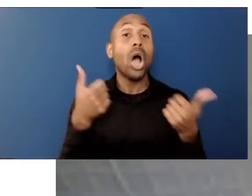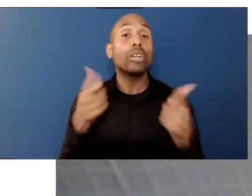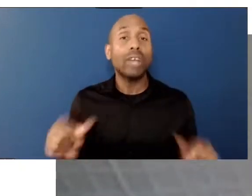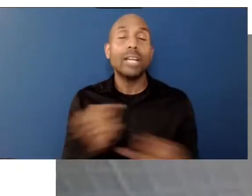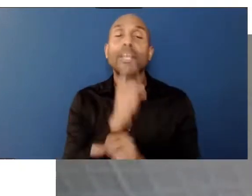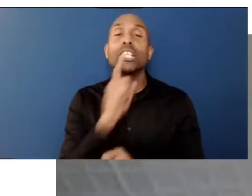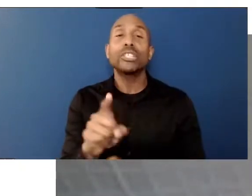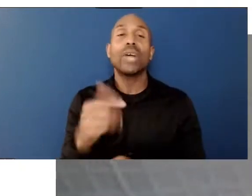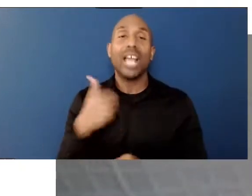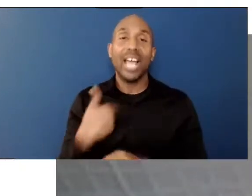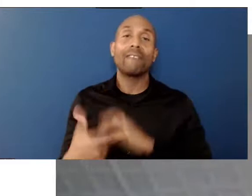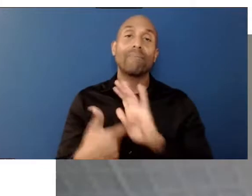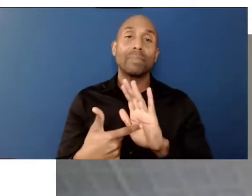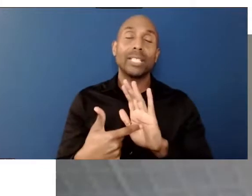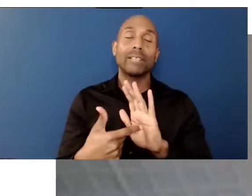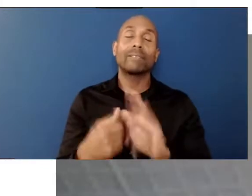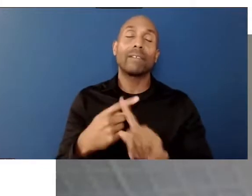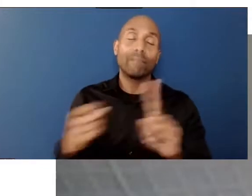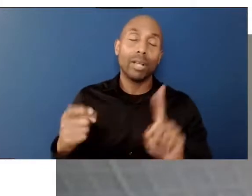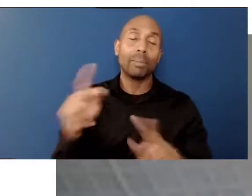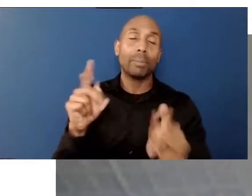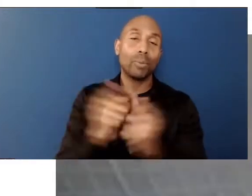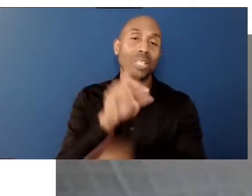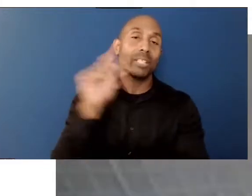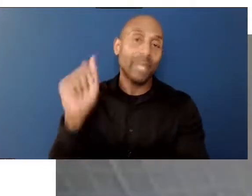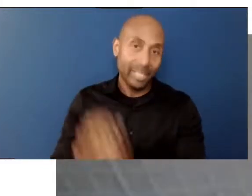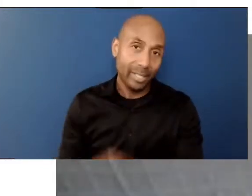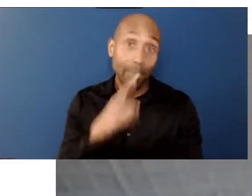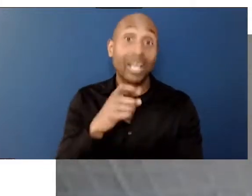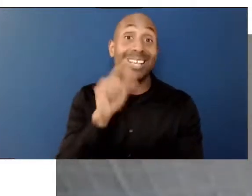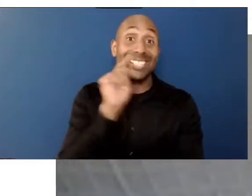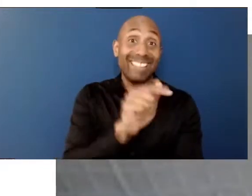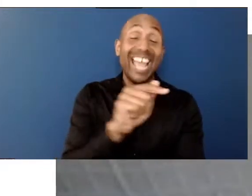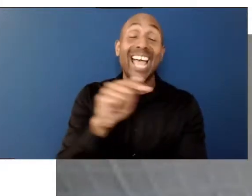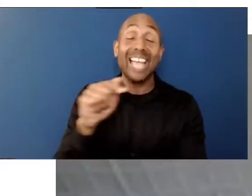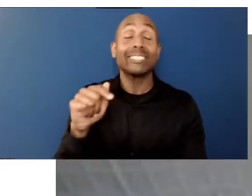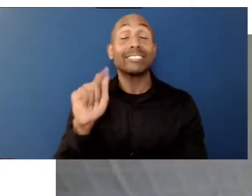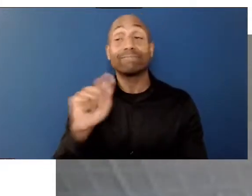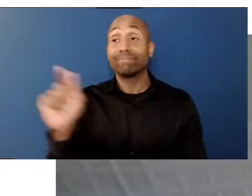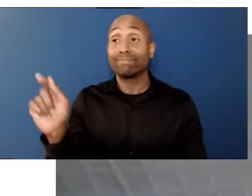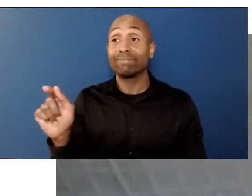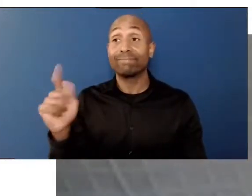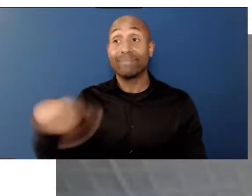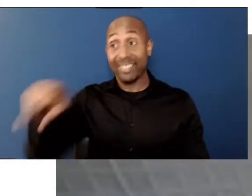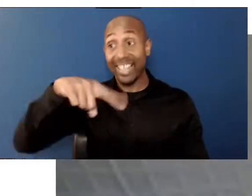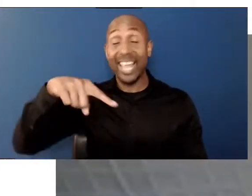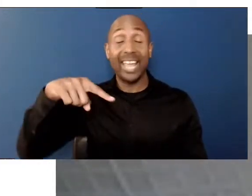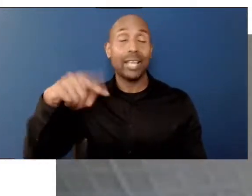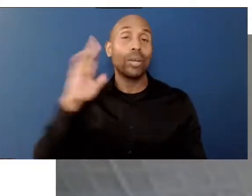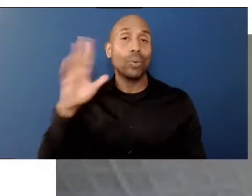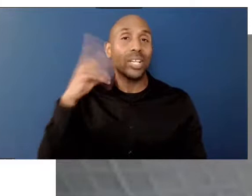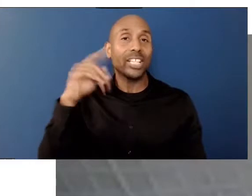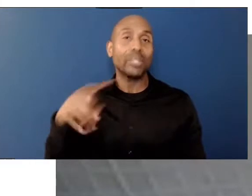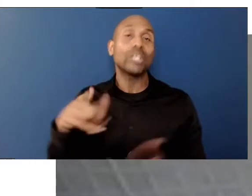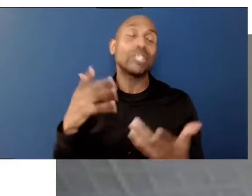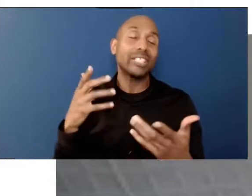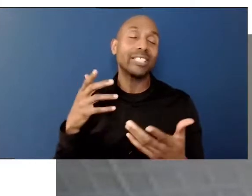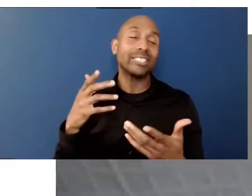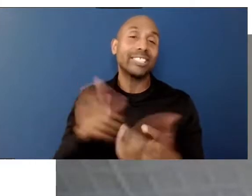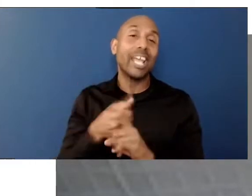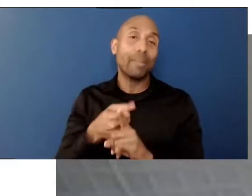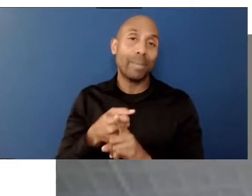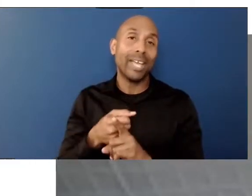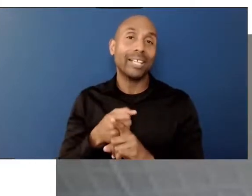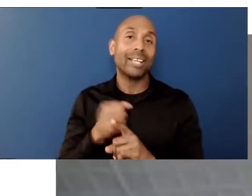but to really go to the people that are going to be affected by the policy that's being made, which is the people with disabilities, and allowing them to